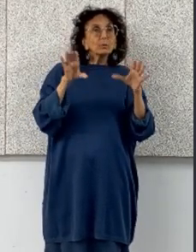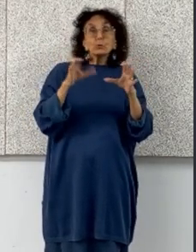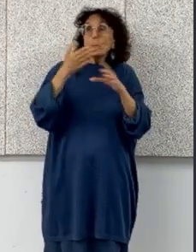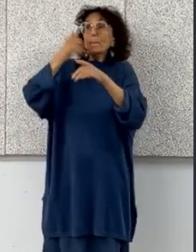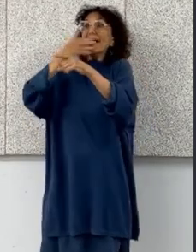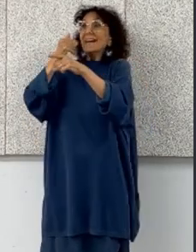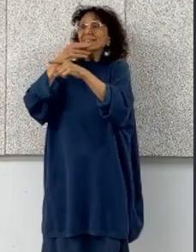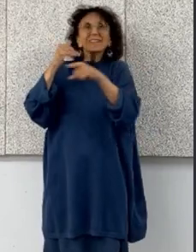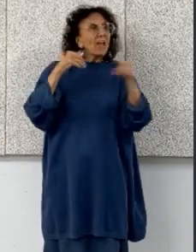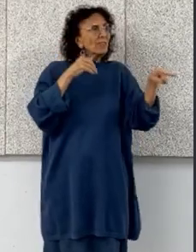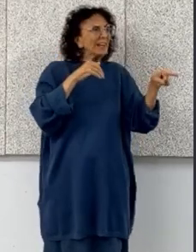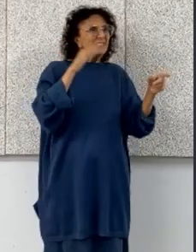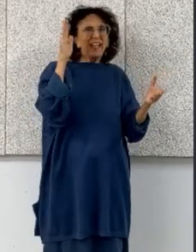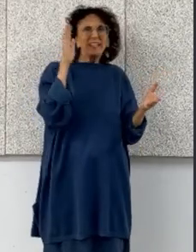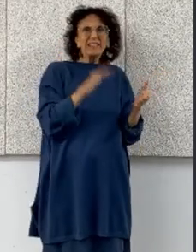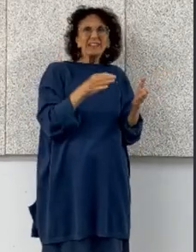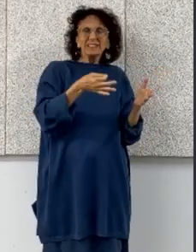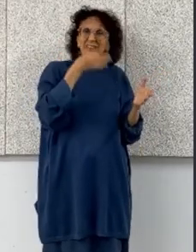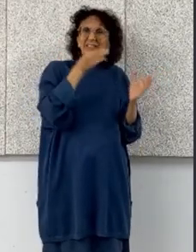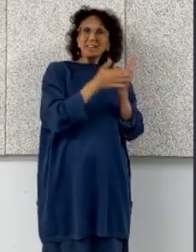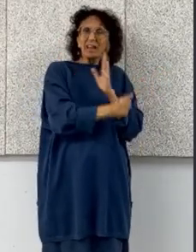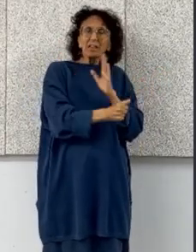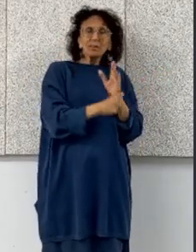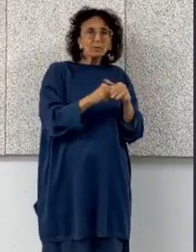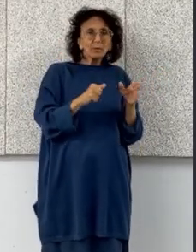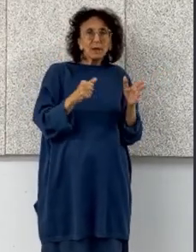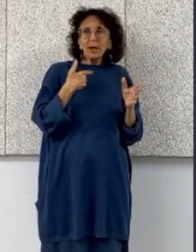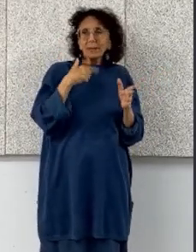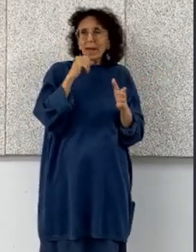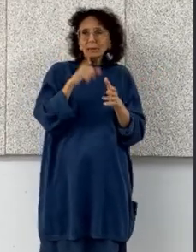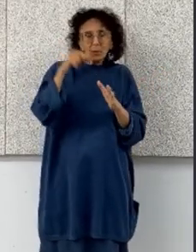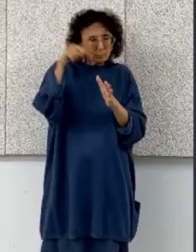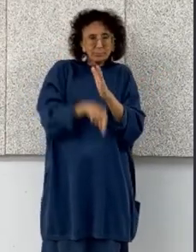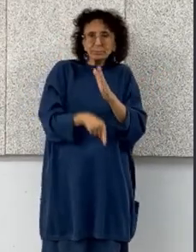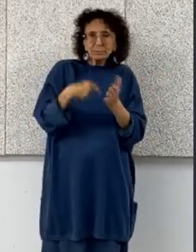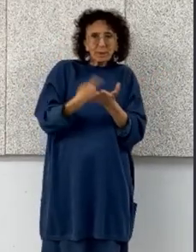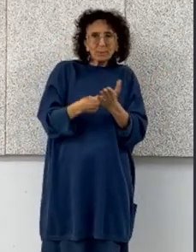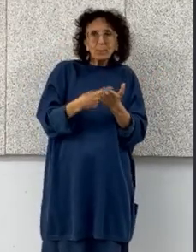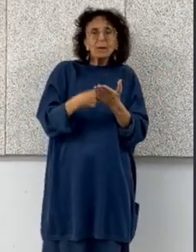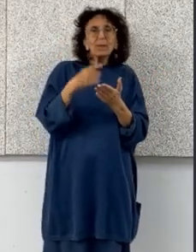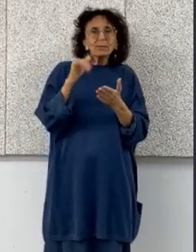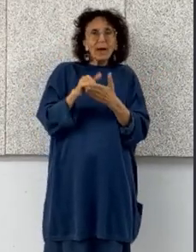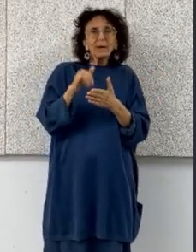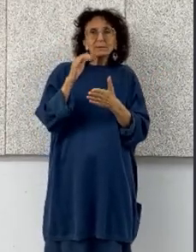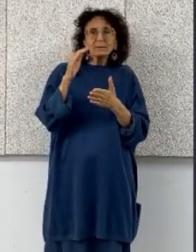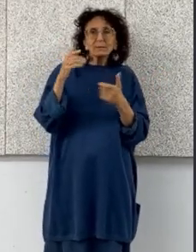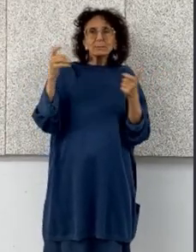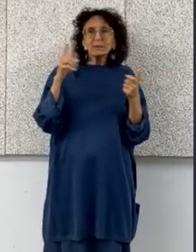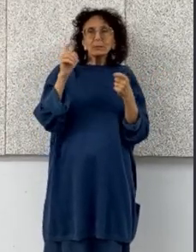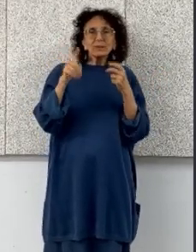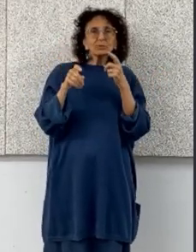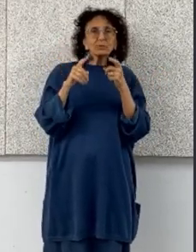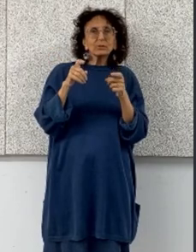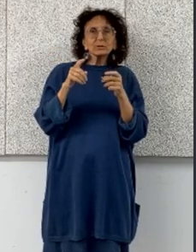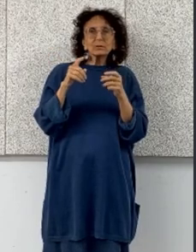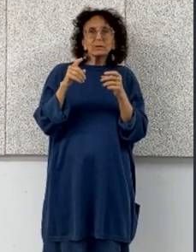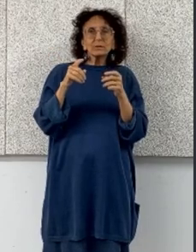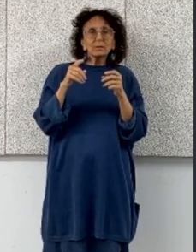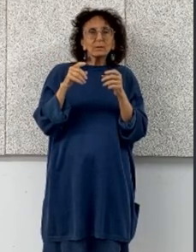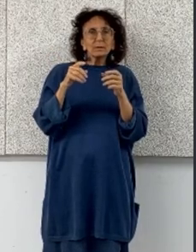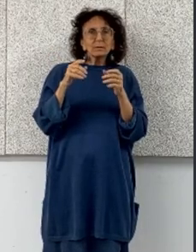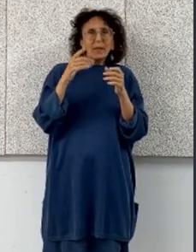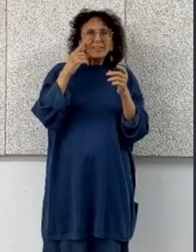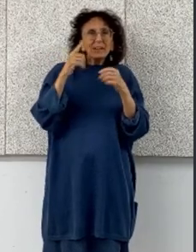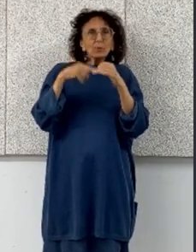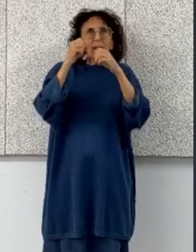know, so without getting into the weeds of it, these are the kinds of questions I would sort of approach the problem